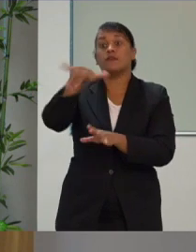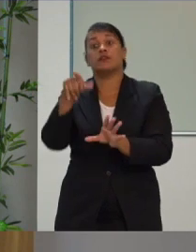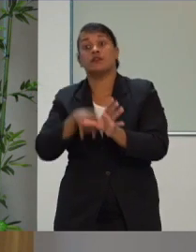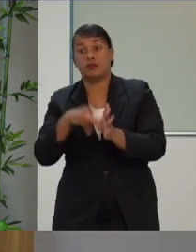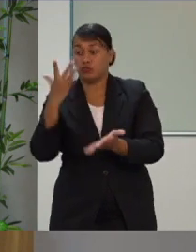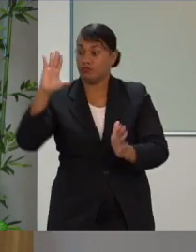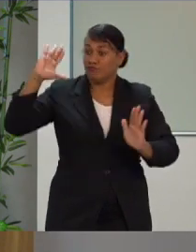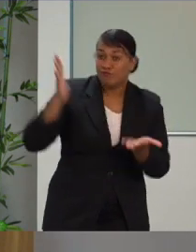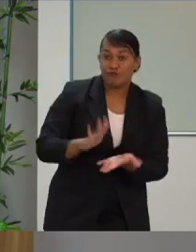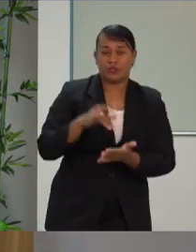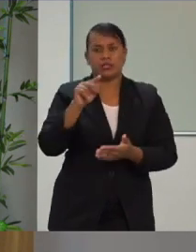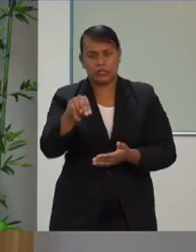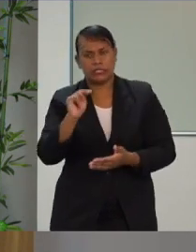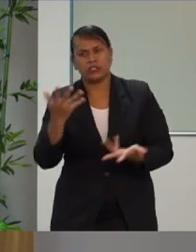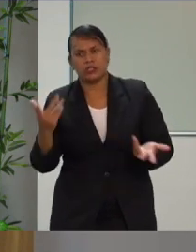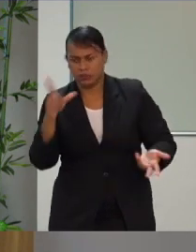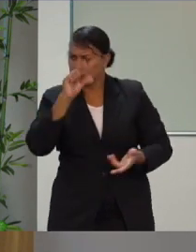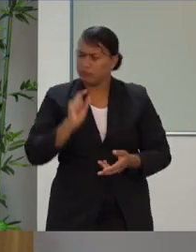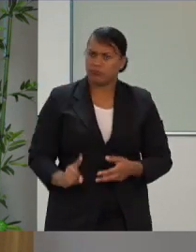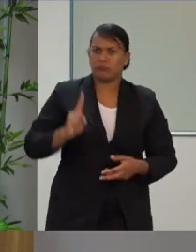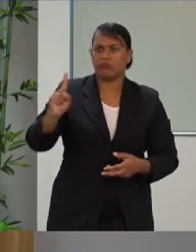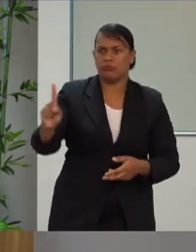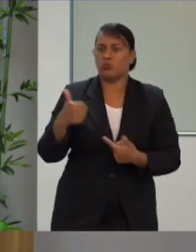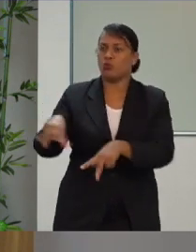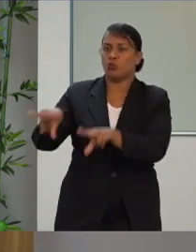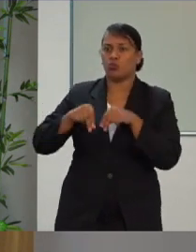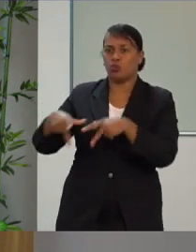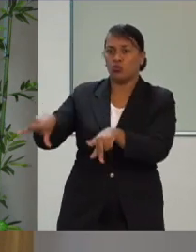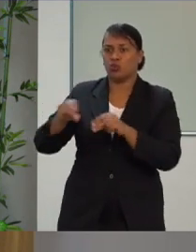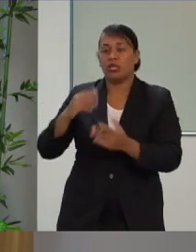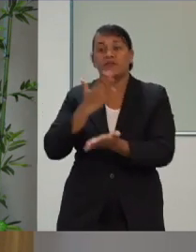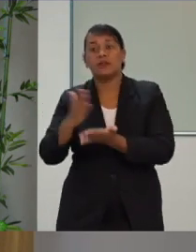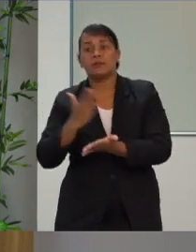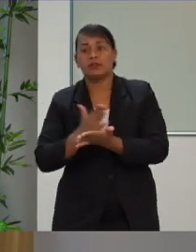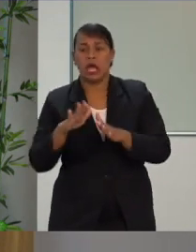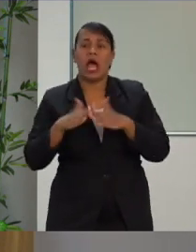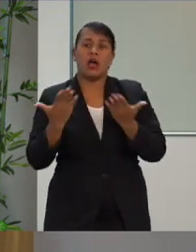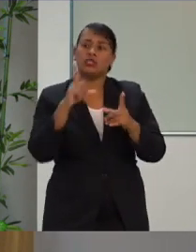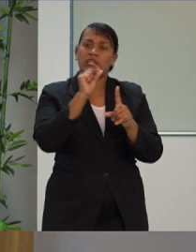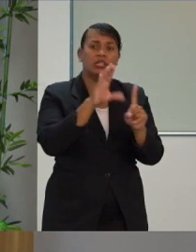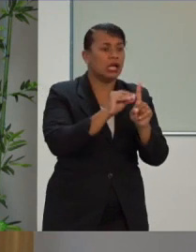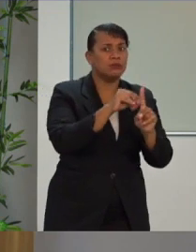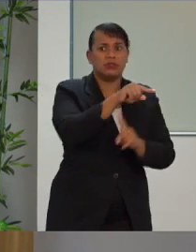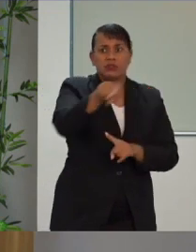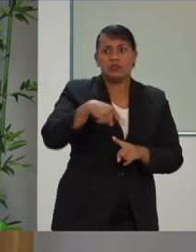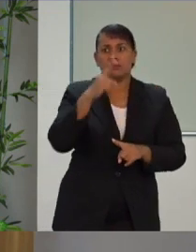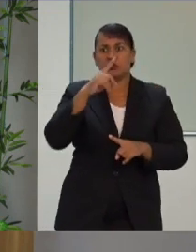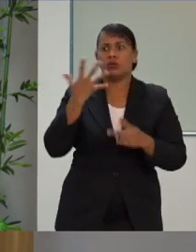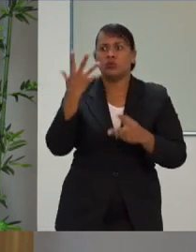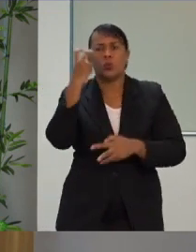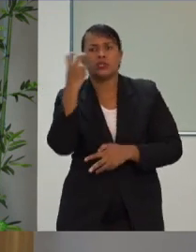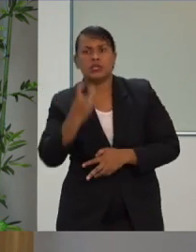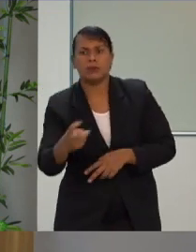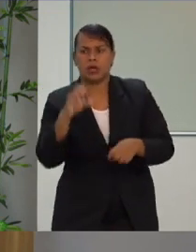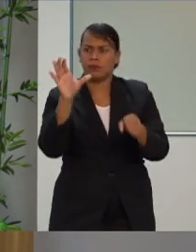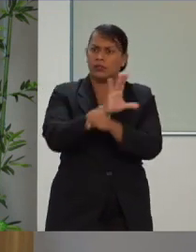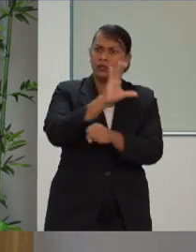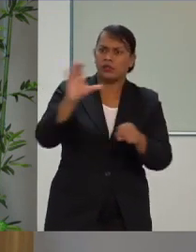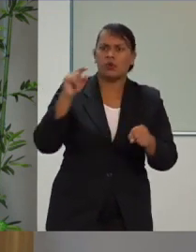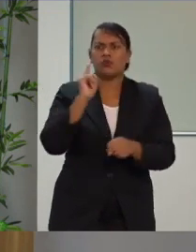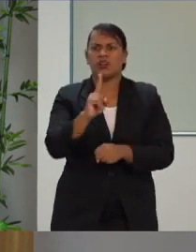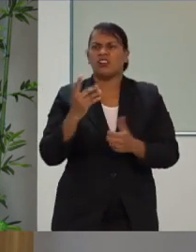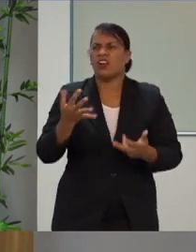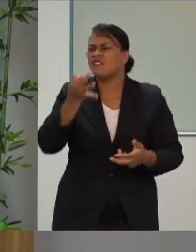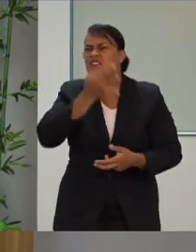are individual people who may have been, running for example, a tour company. We have, a couple of gentlemen I